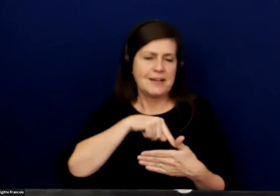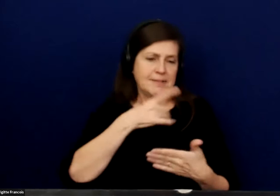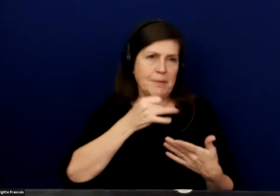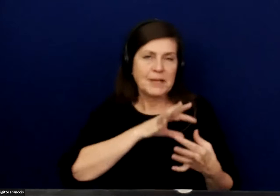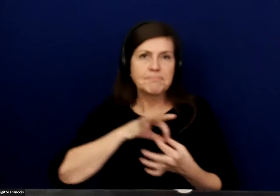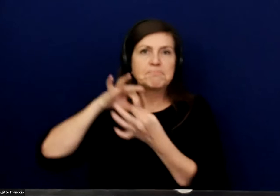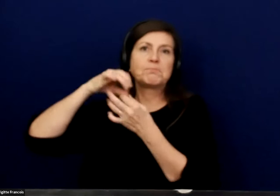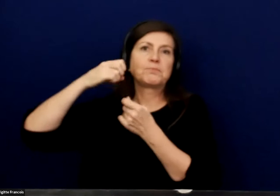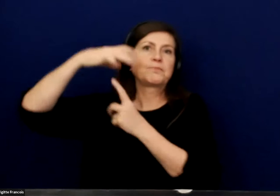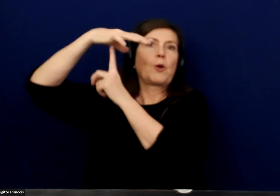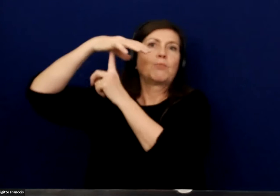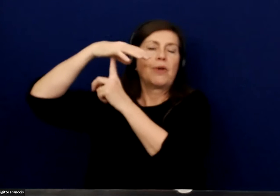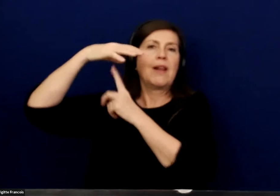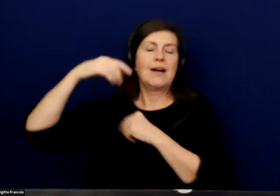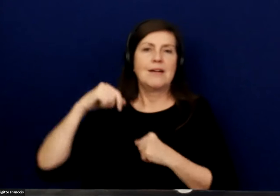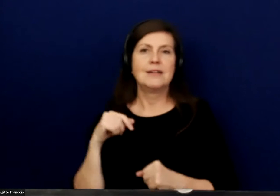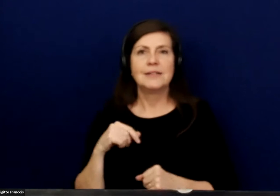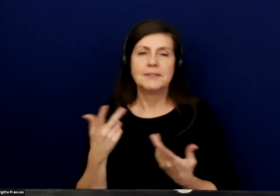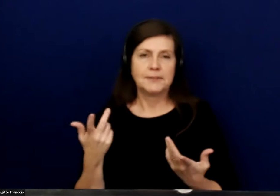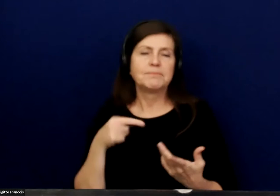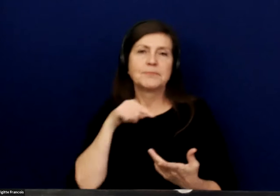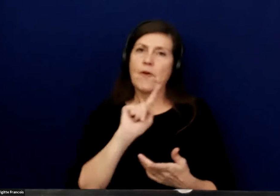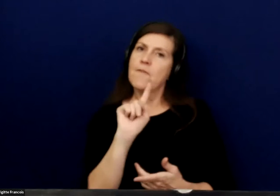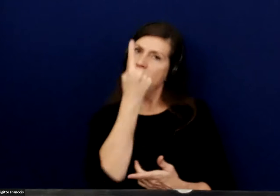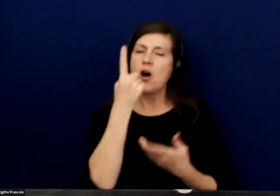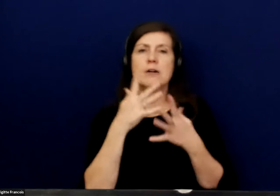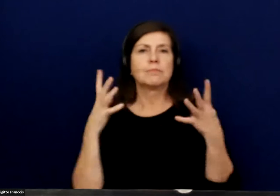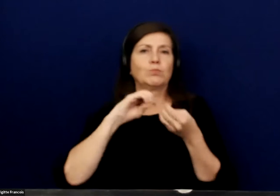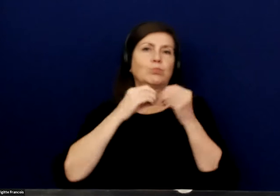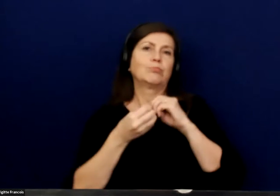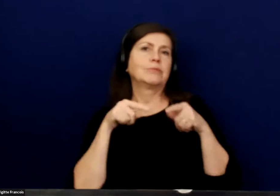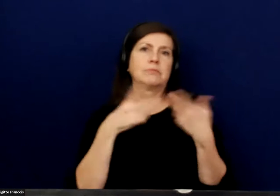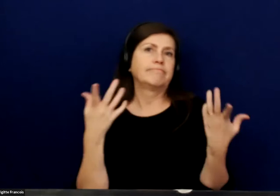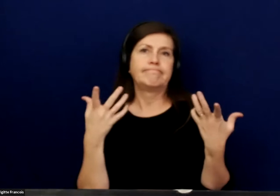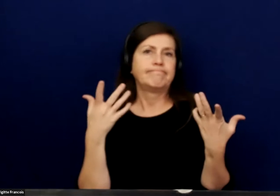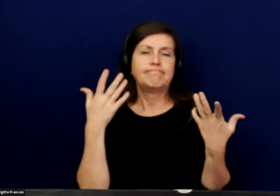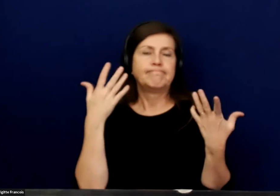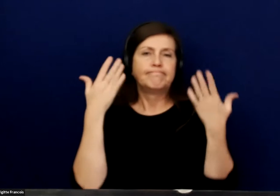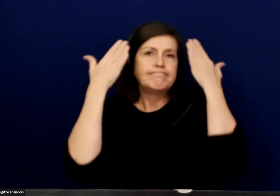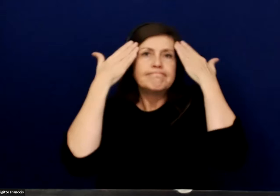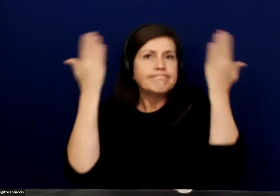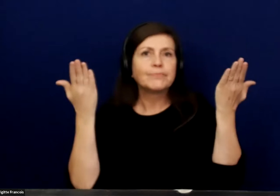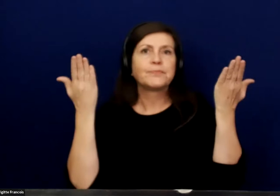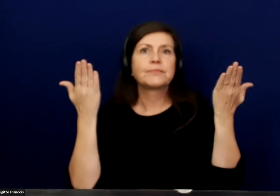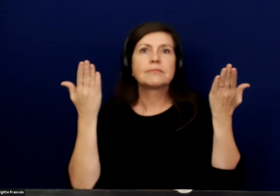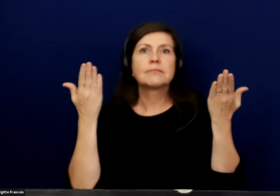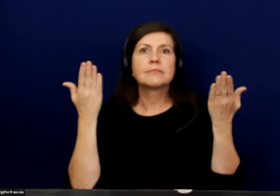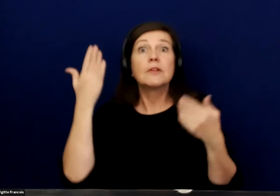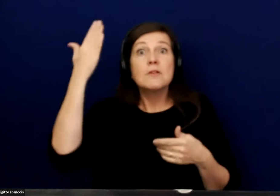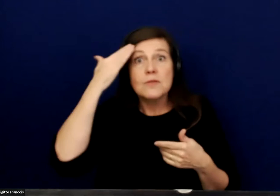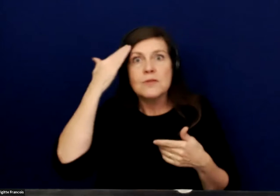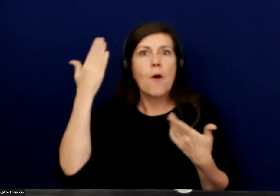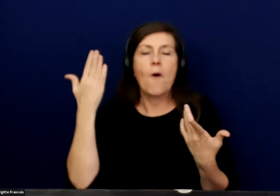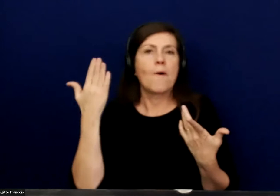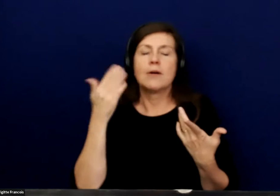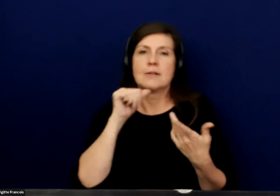just a fact. So there's lack of knowledge and lack of awareness to make things, to